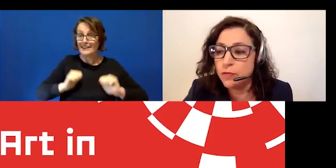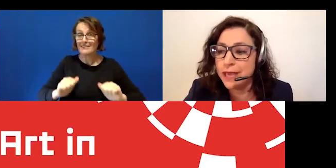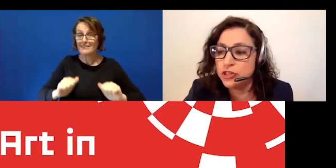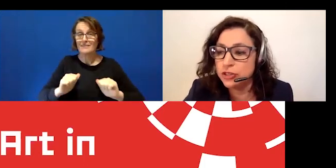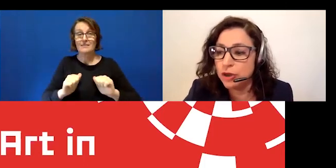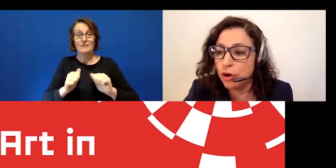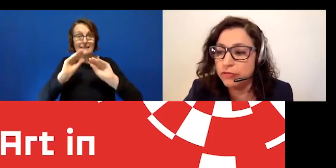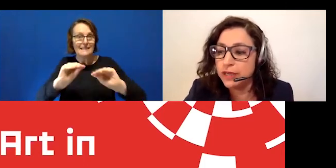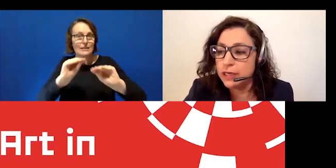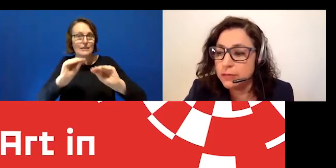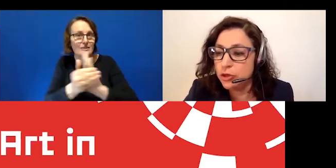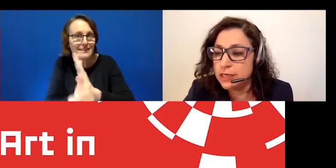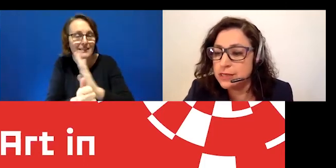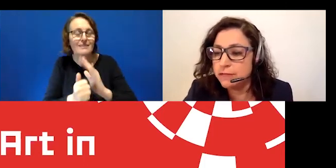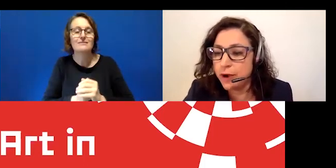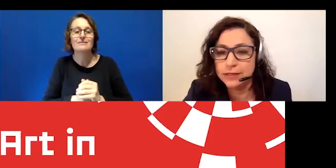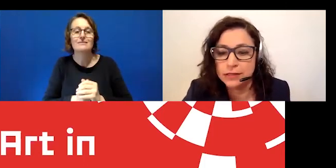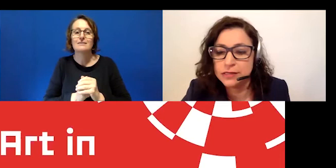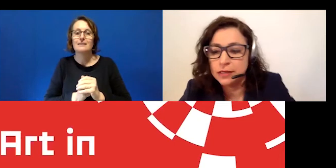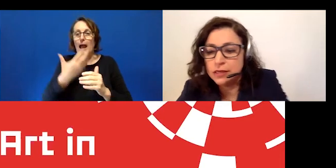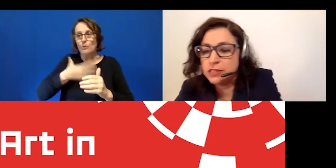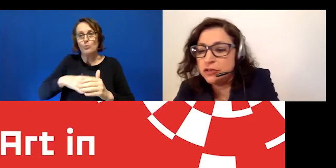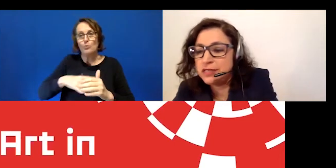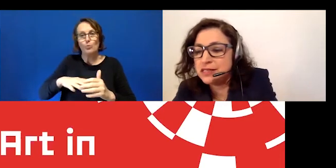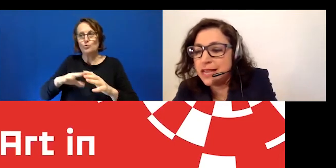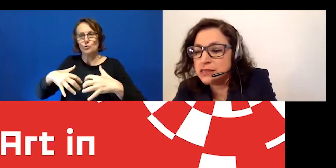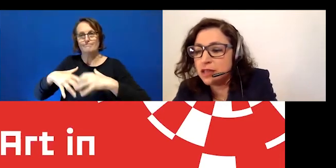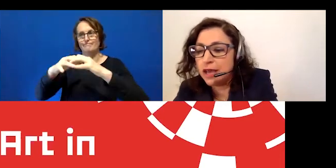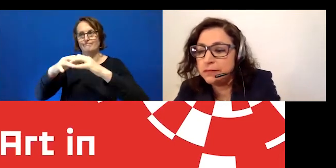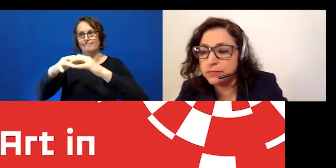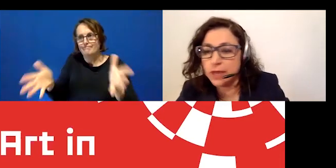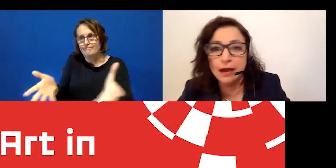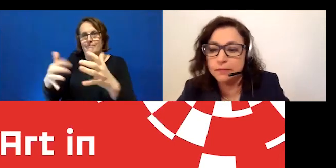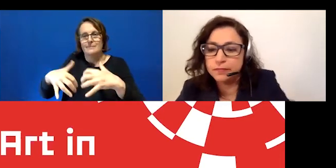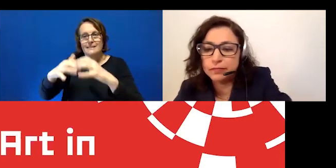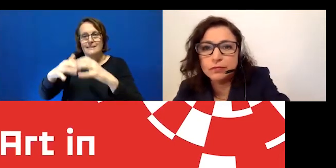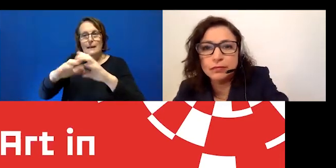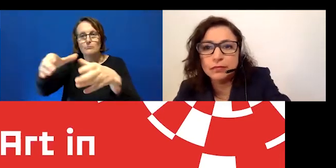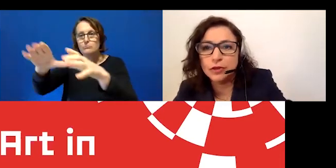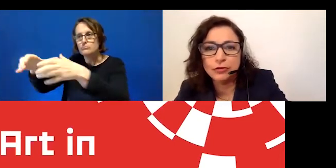the formation of communities of practice. So this next slide,